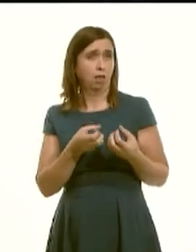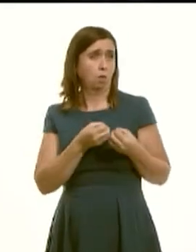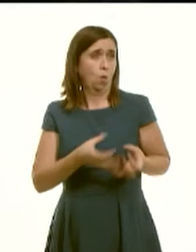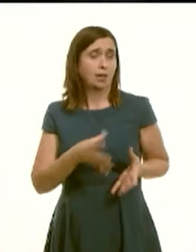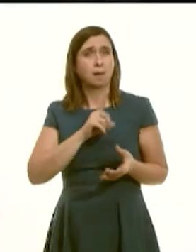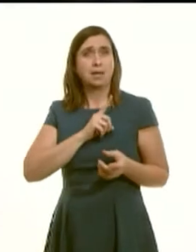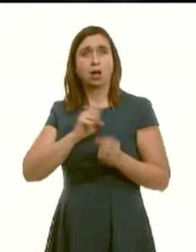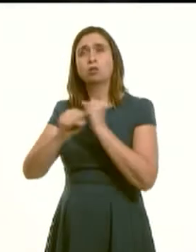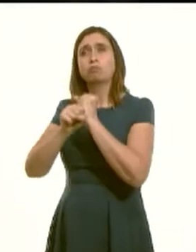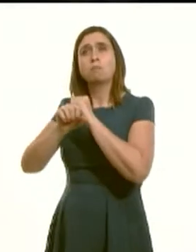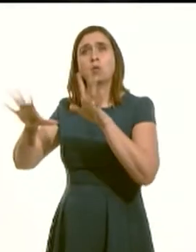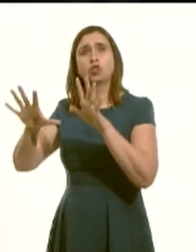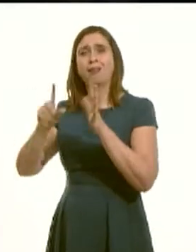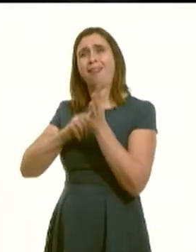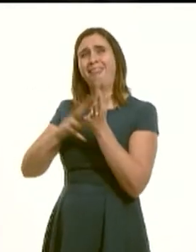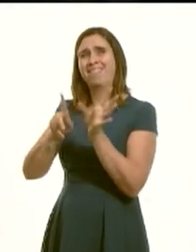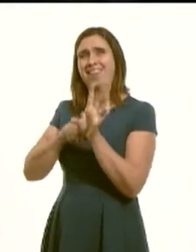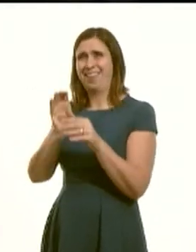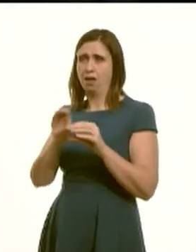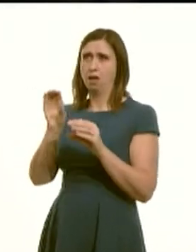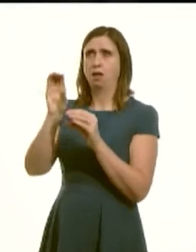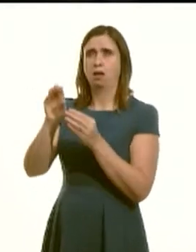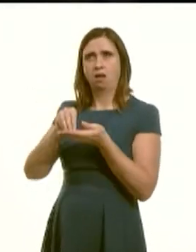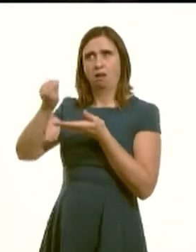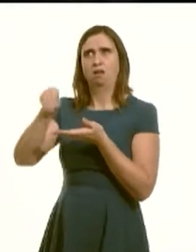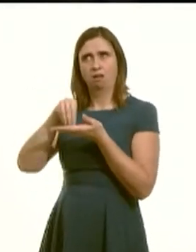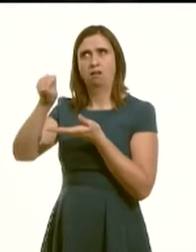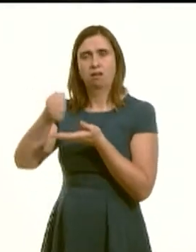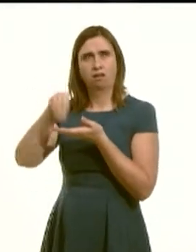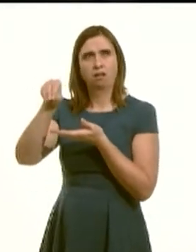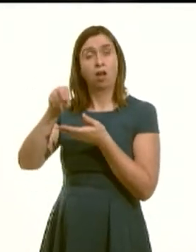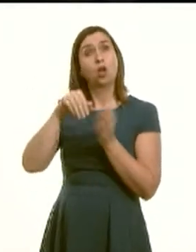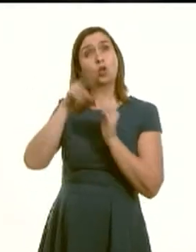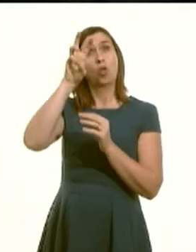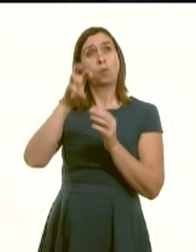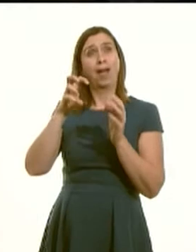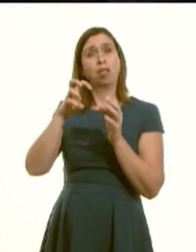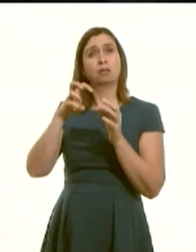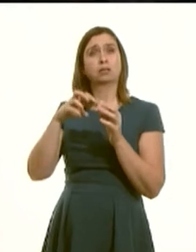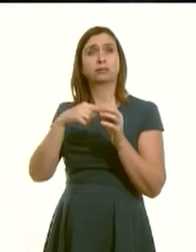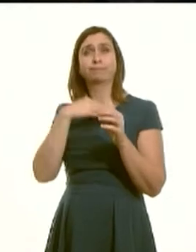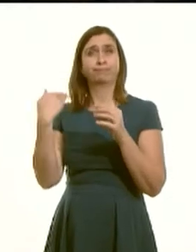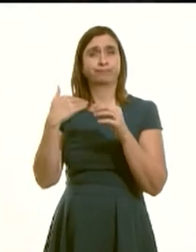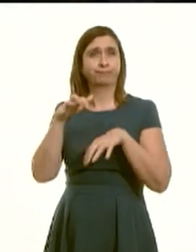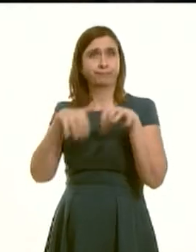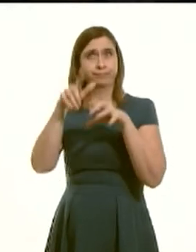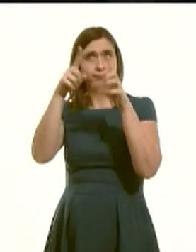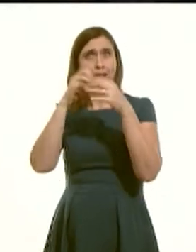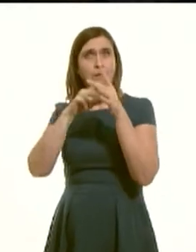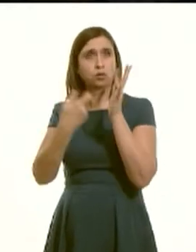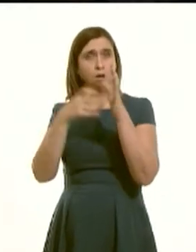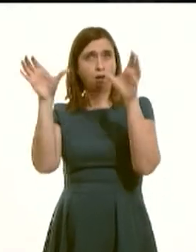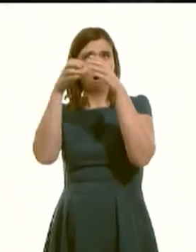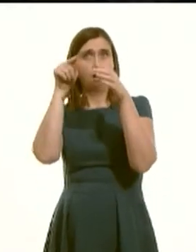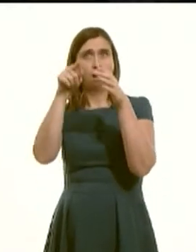levy works in practice. Do you agree that a North Wales abattoir and reform of the meat promotional levy are